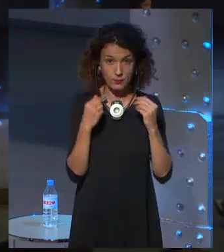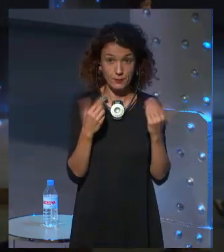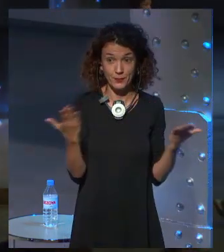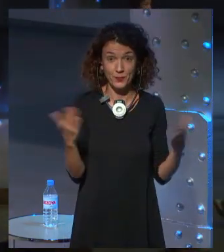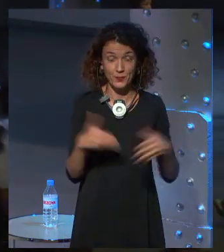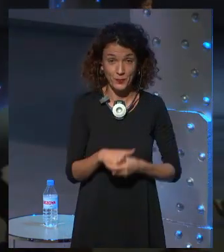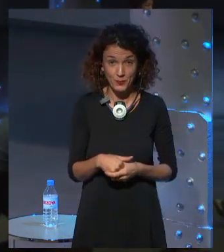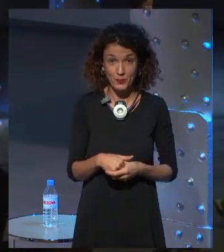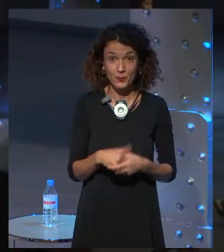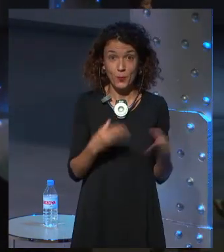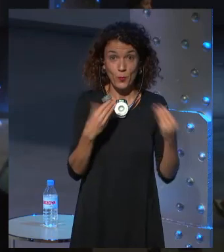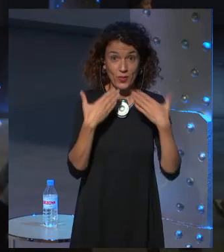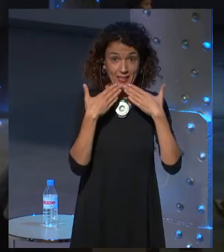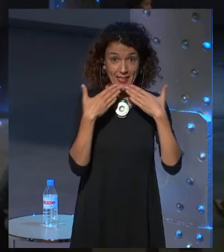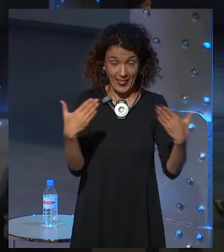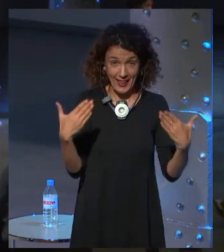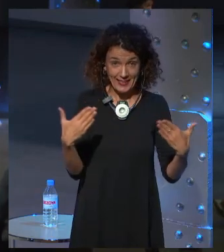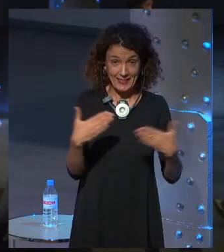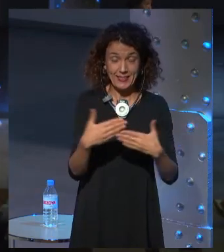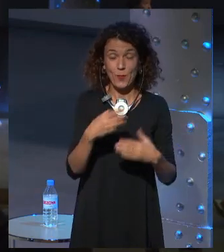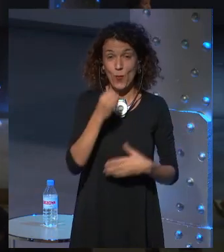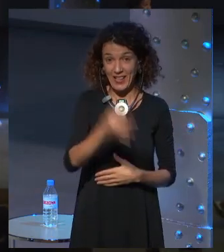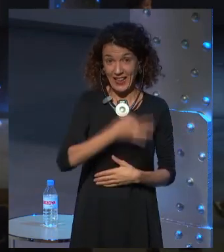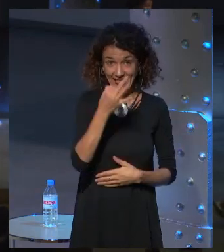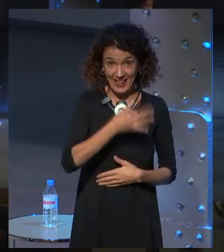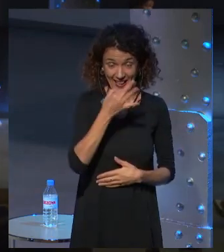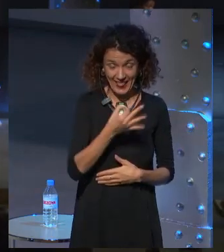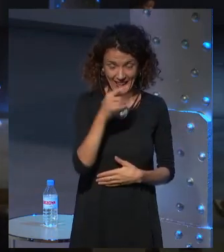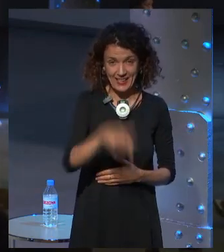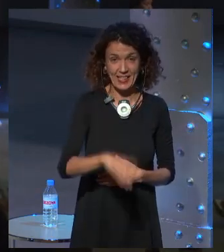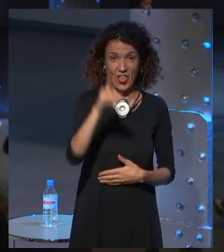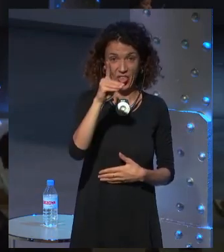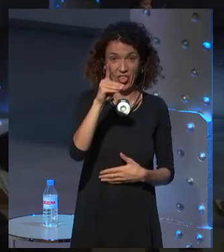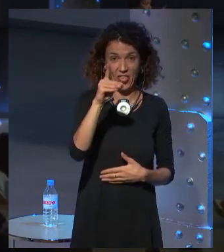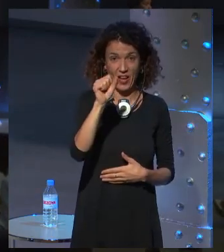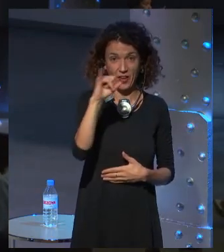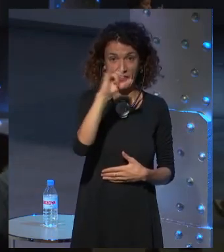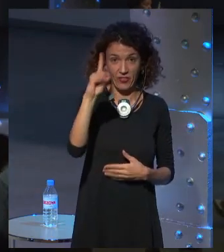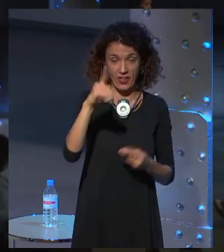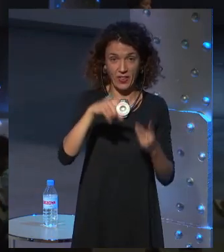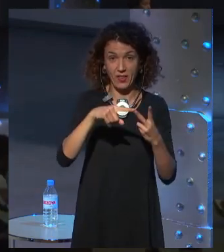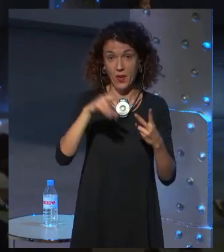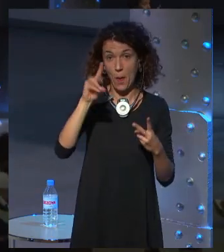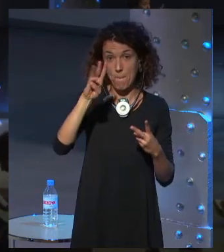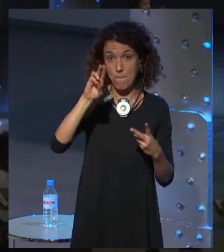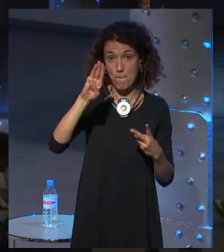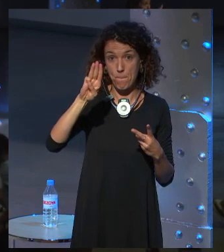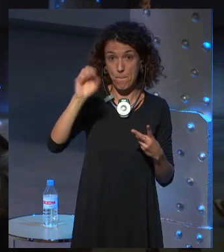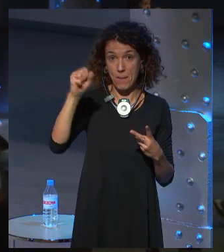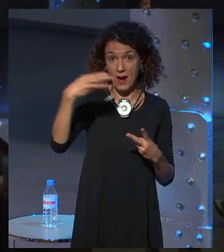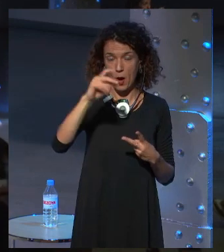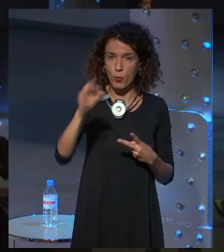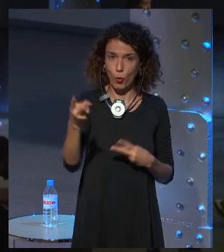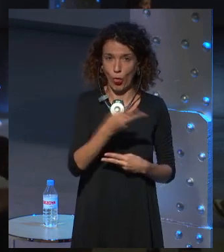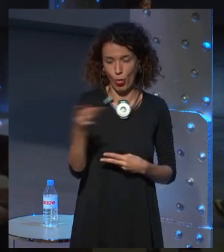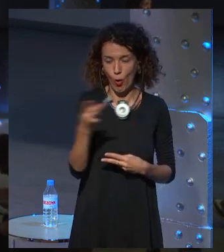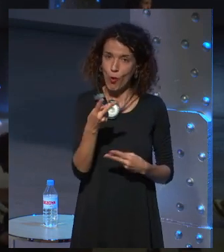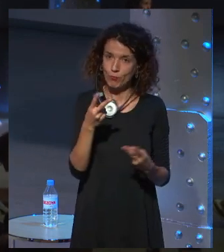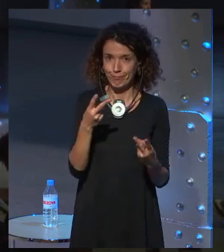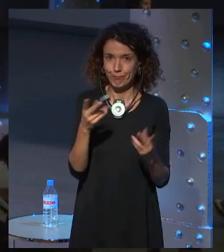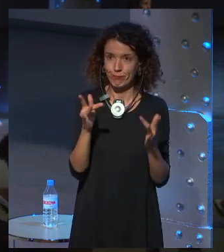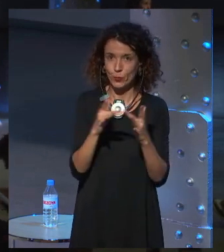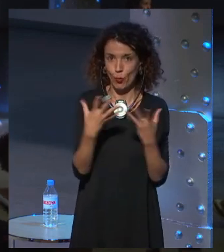Good evening. Thank you, David, and thank you, Pablo. It's really wonderful, both of the Telefonica Foundation and of Aspen, to have me here. And I'm